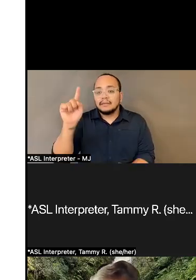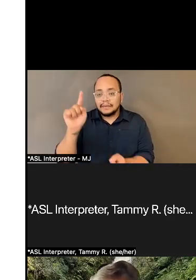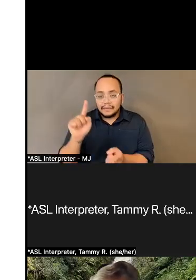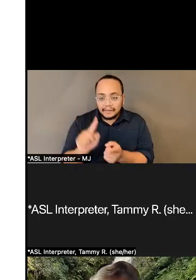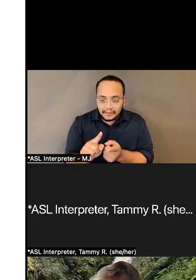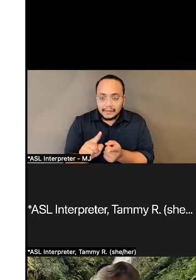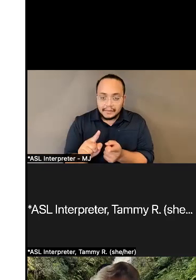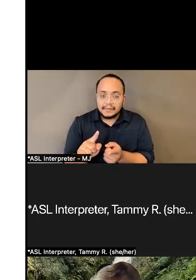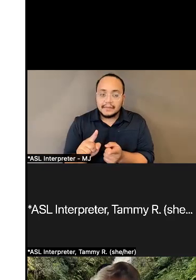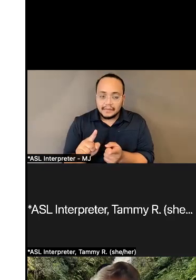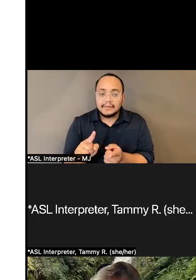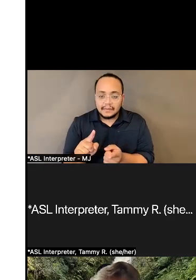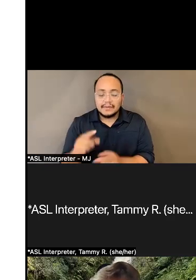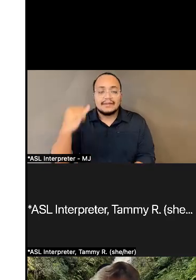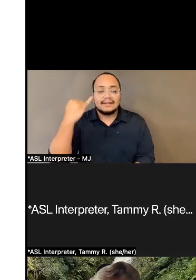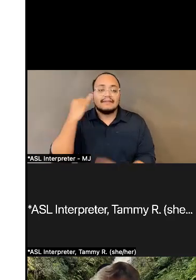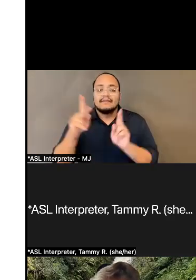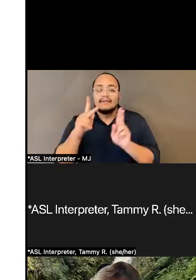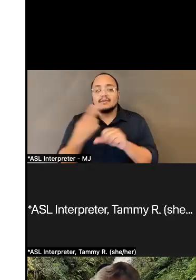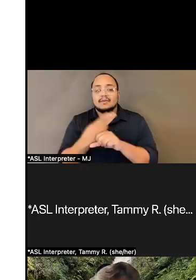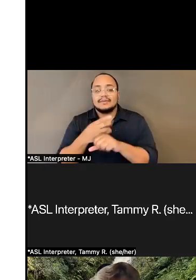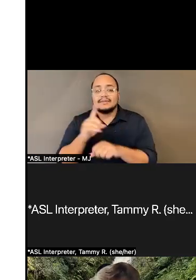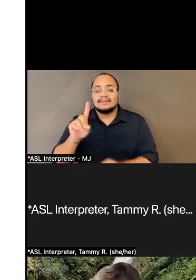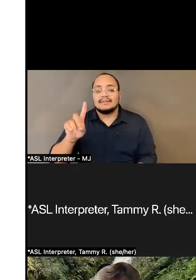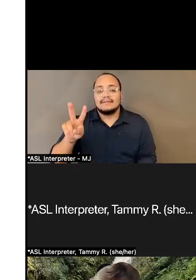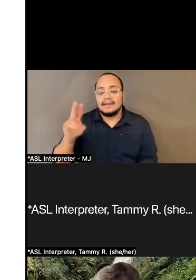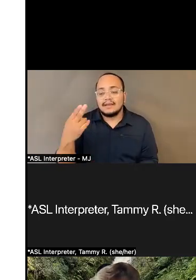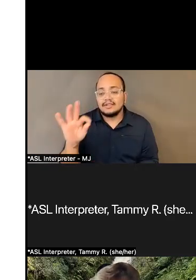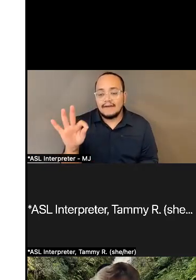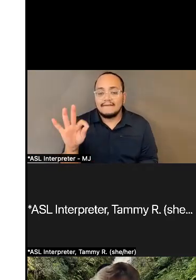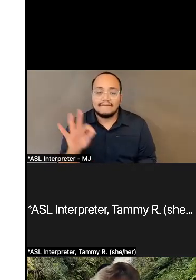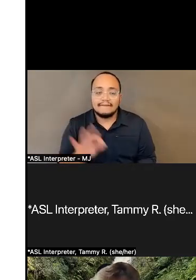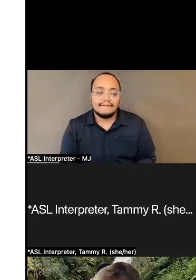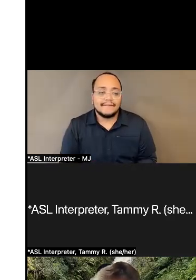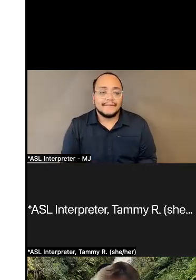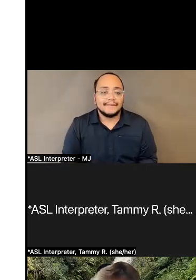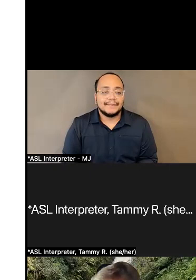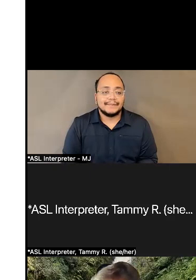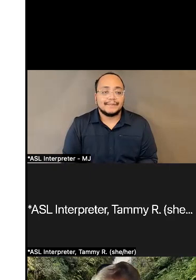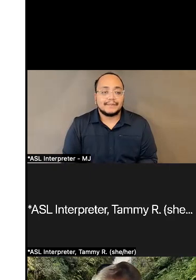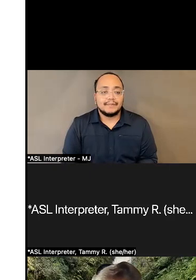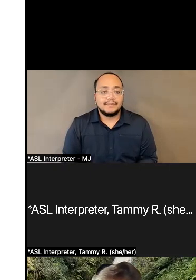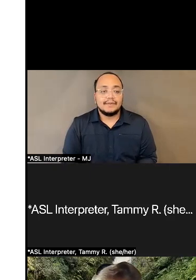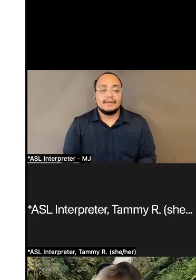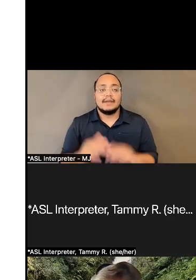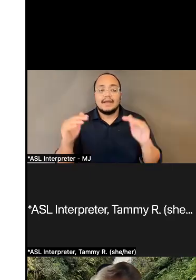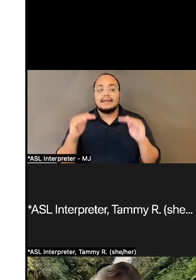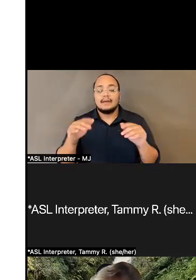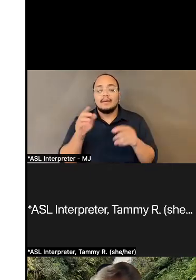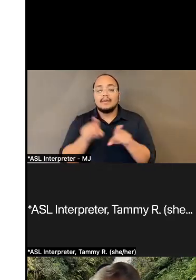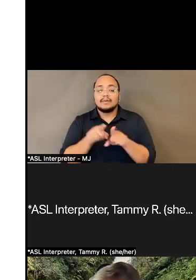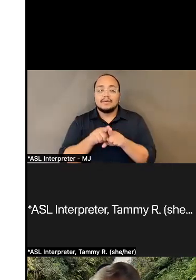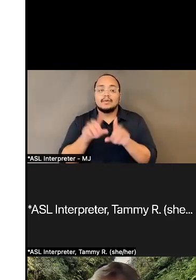down at higher rates for those who received DVHF. And children's